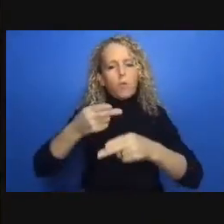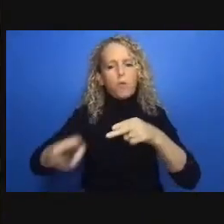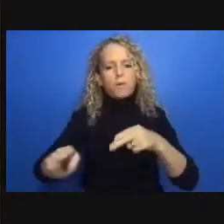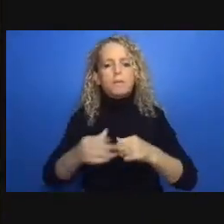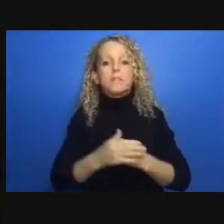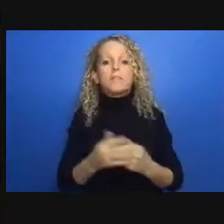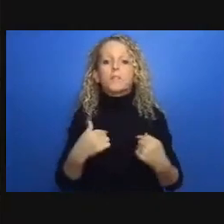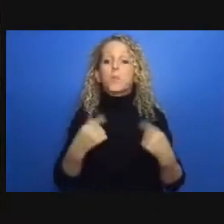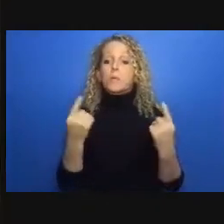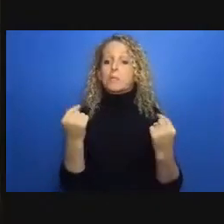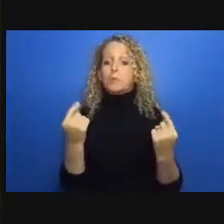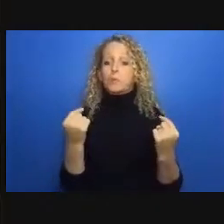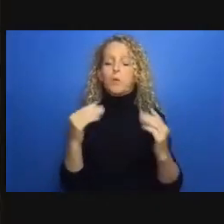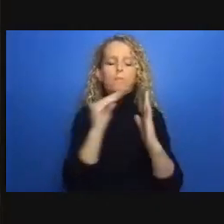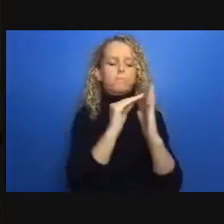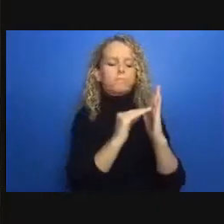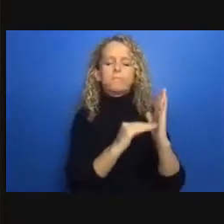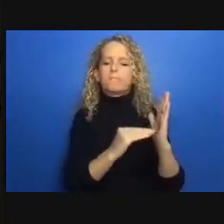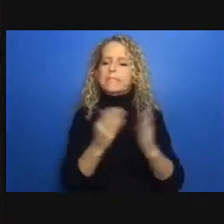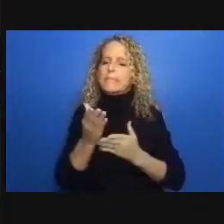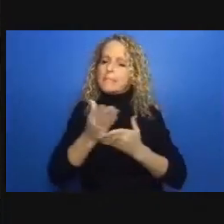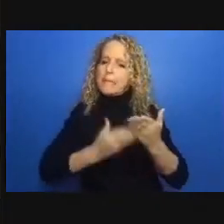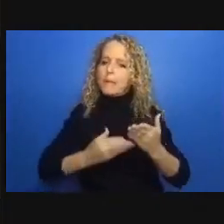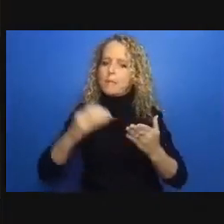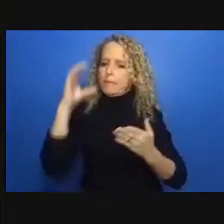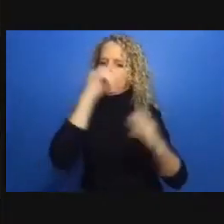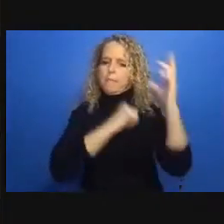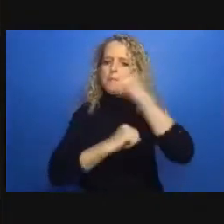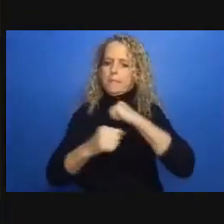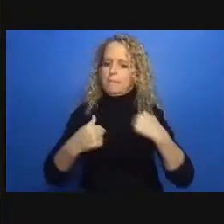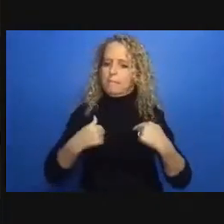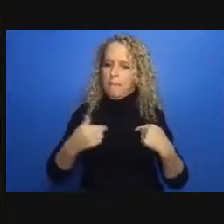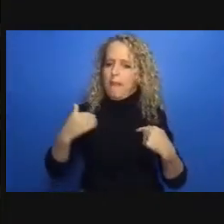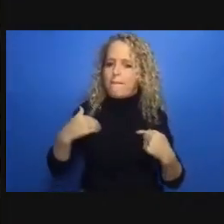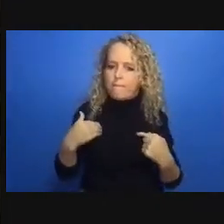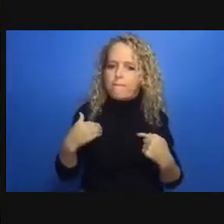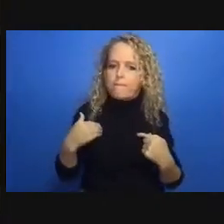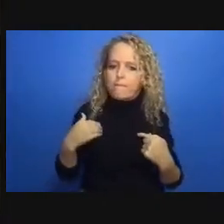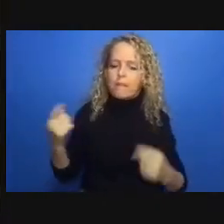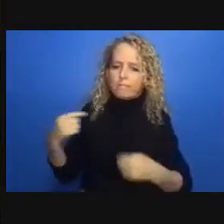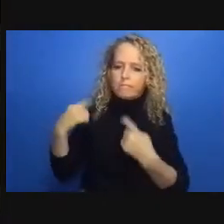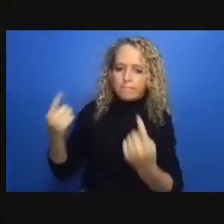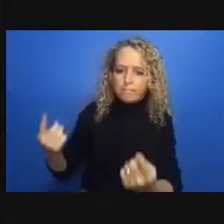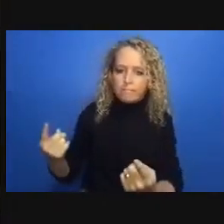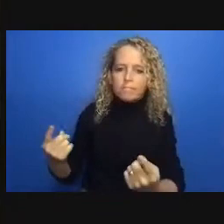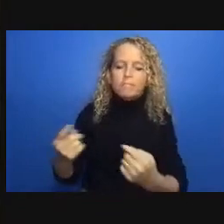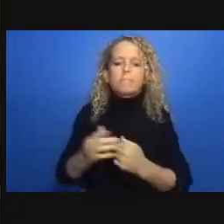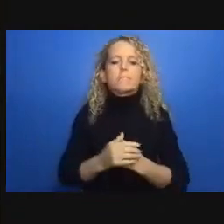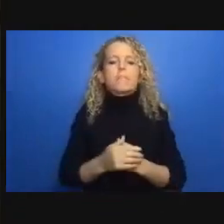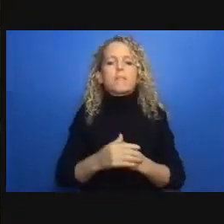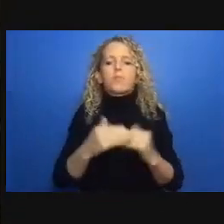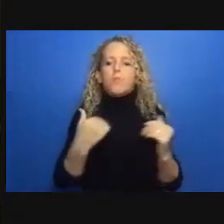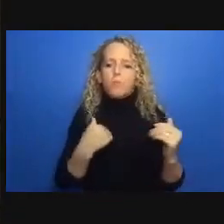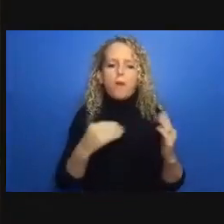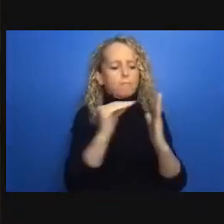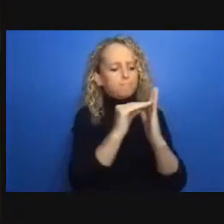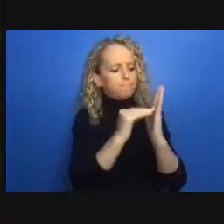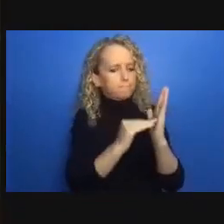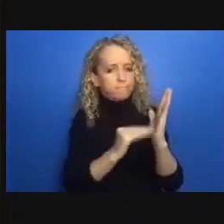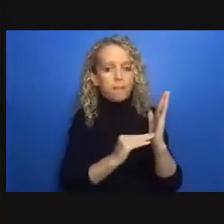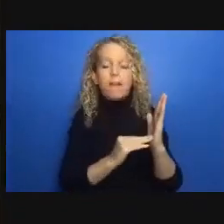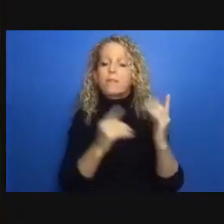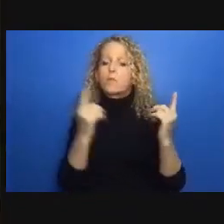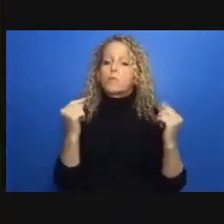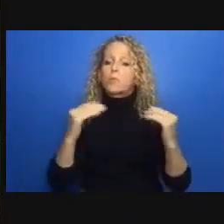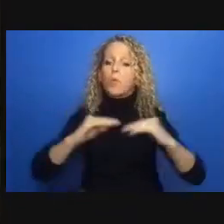of assumptions that I had just from conversations I've had with people about the topic, and sent those lists out to community